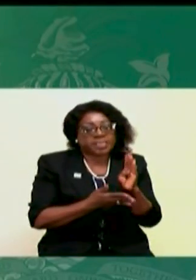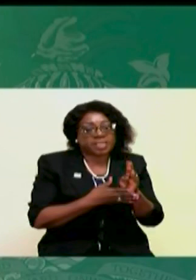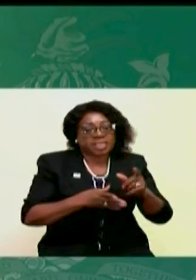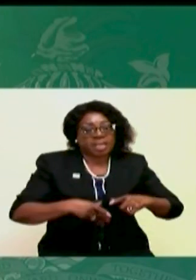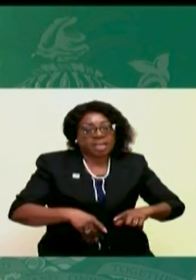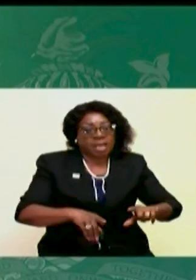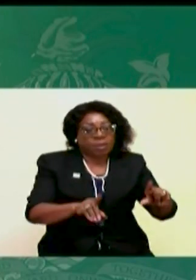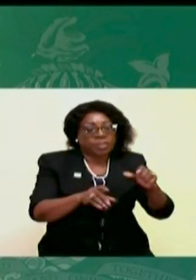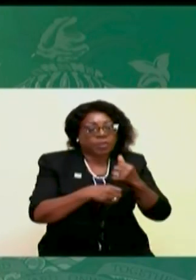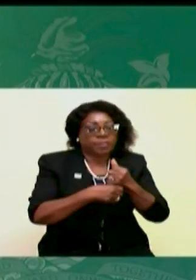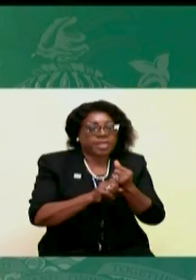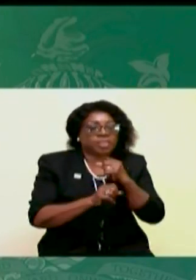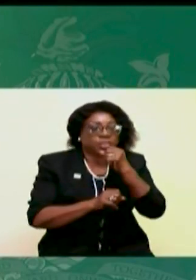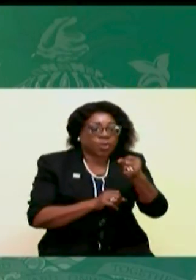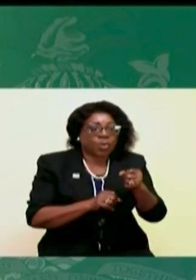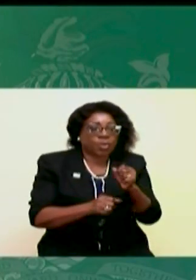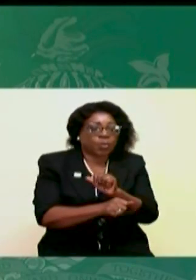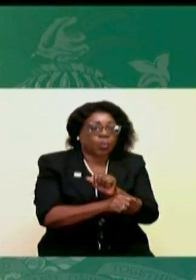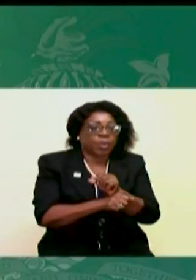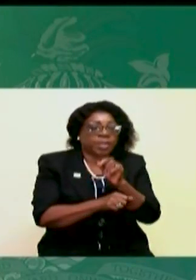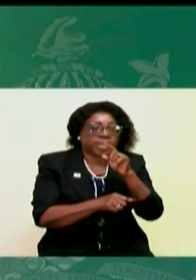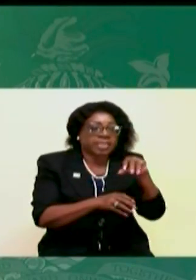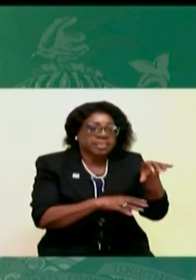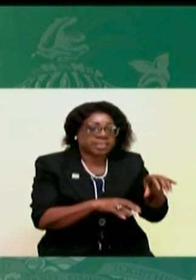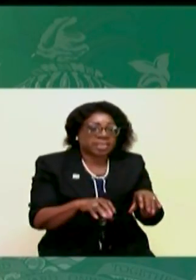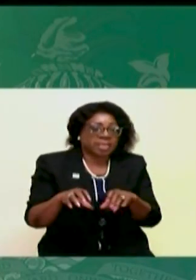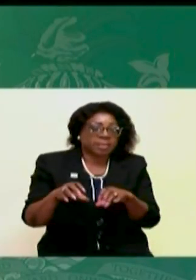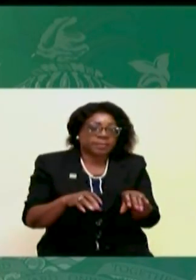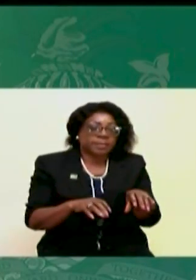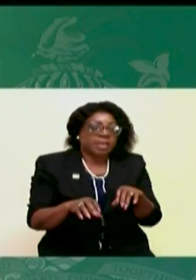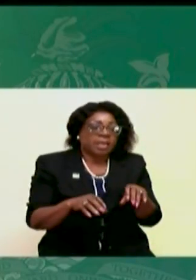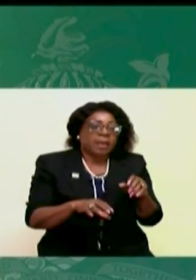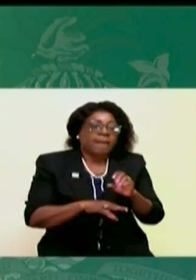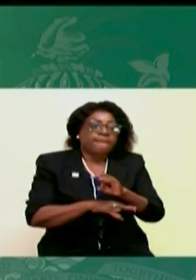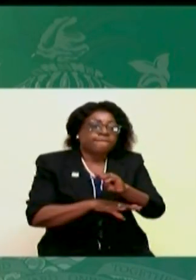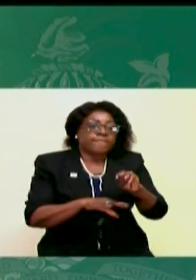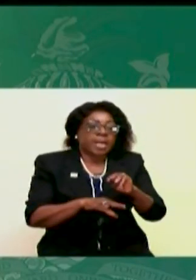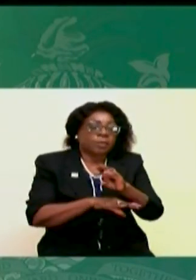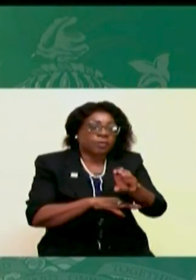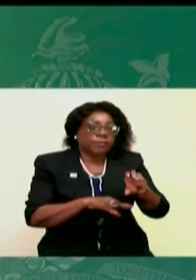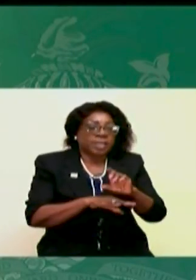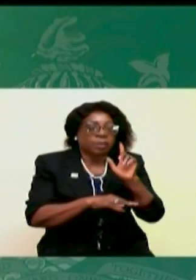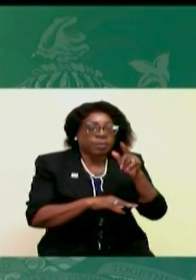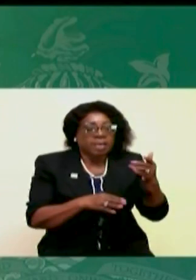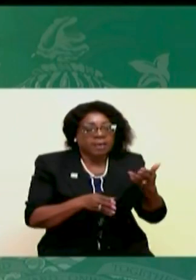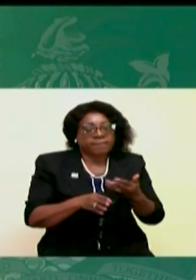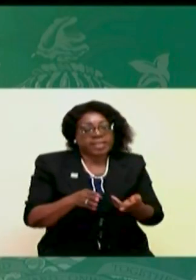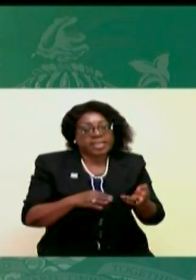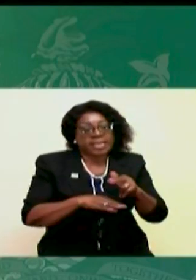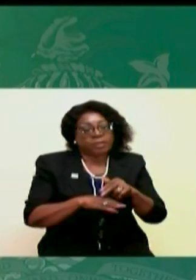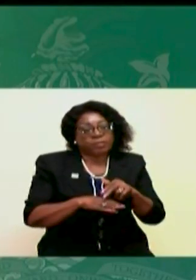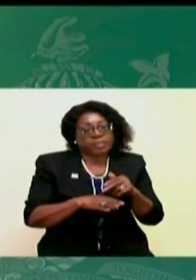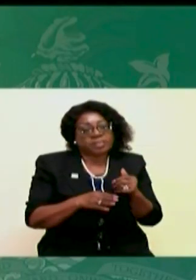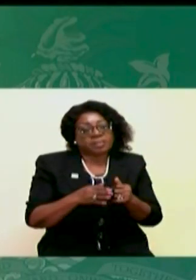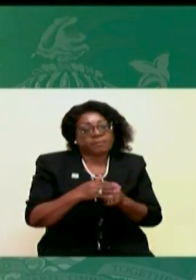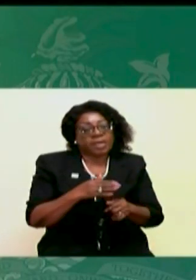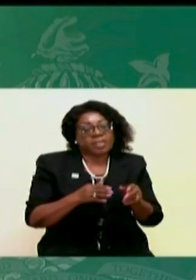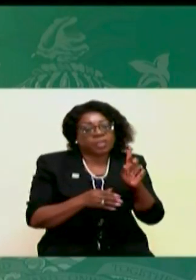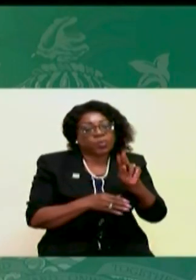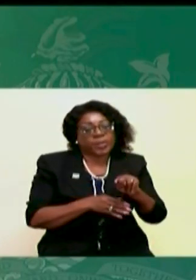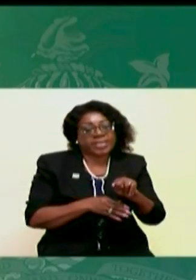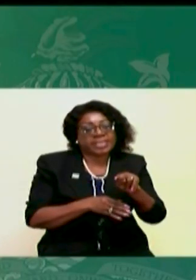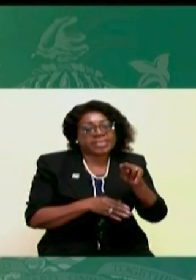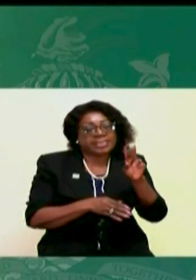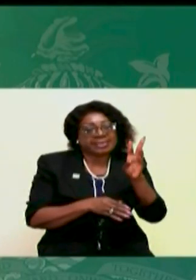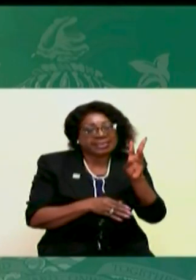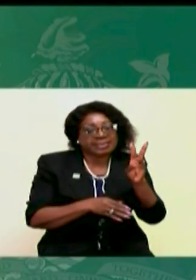the work is done and no one is left behind. Mangrove Key will have an increase of just under $26,000,